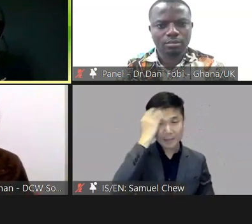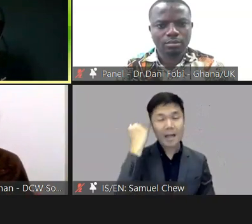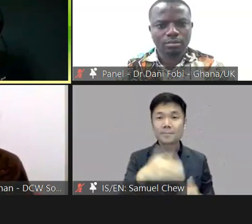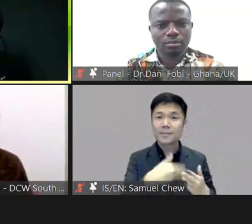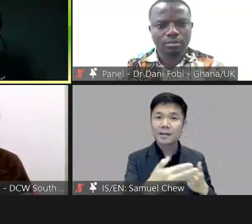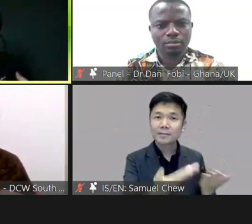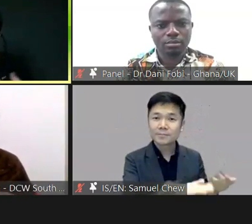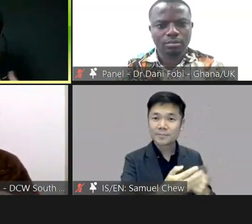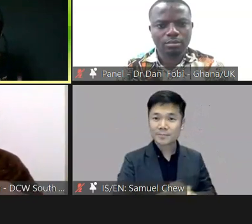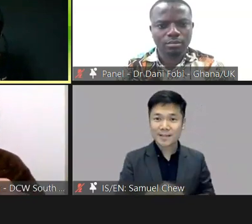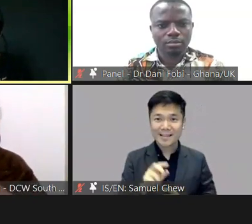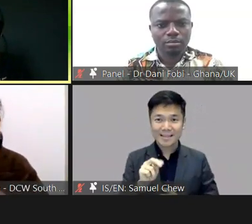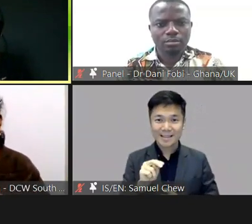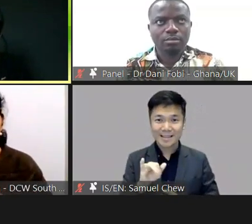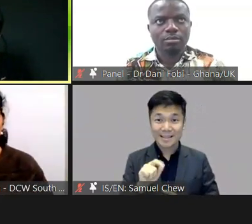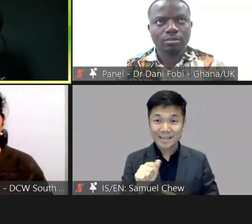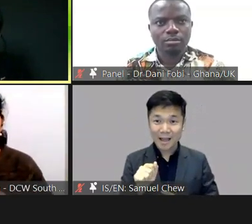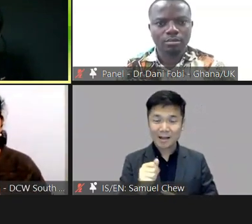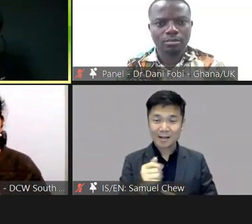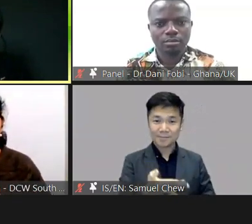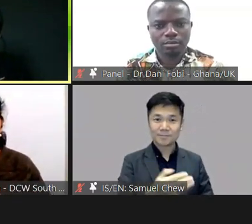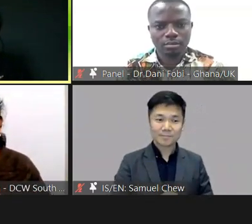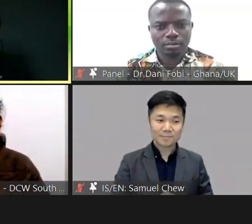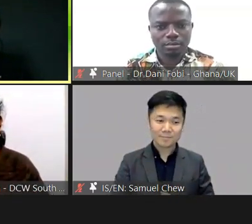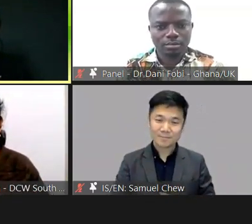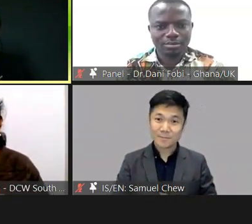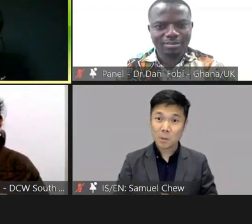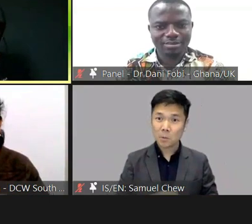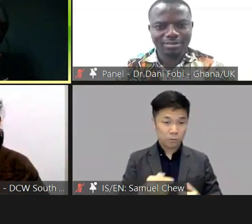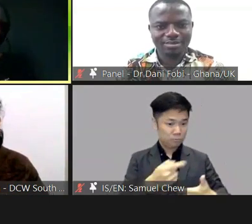all? Given that you've learned lots of different languages.